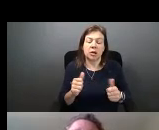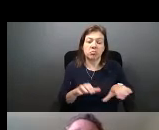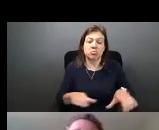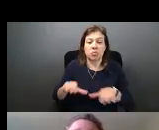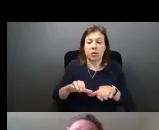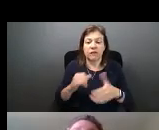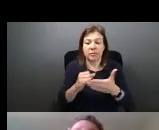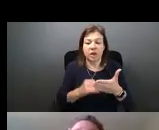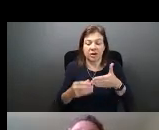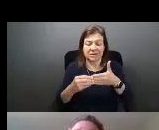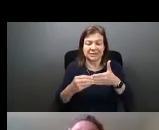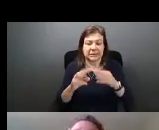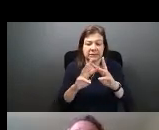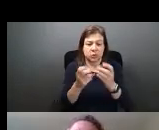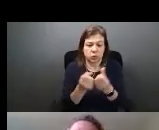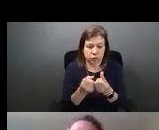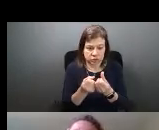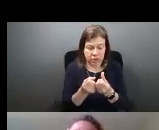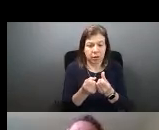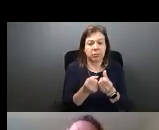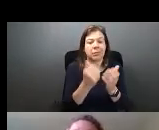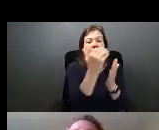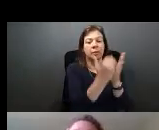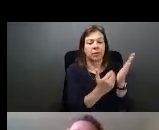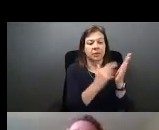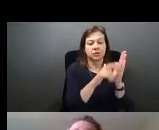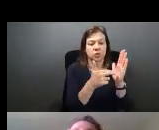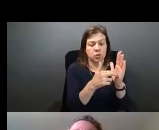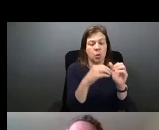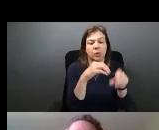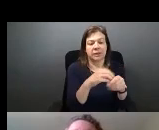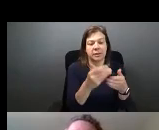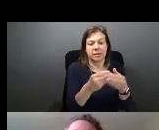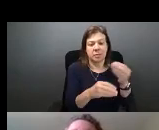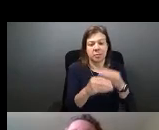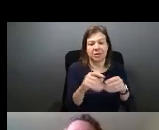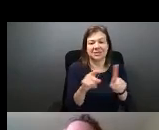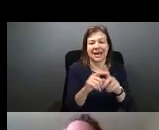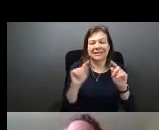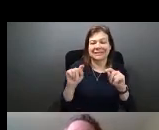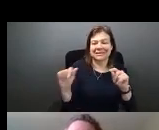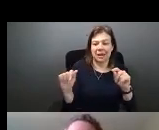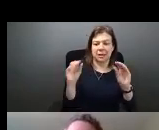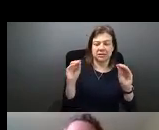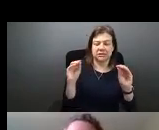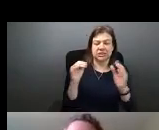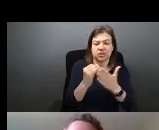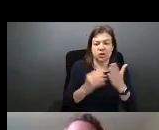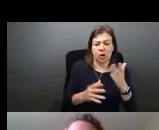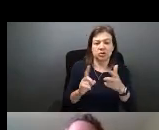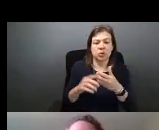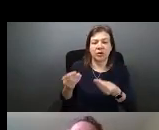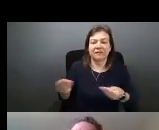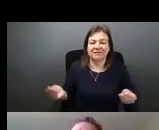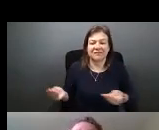or workshop, list their role in the budget as a teaching artist or a